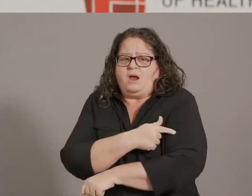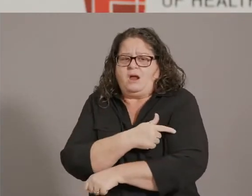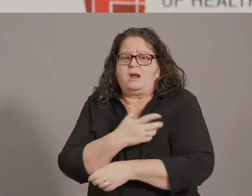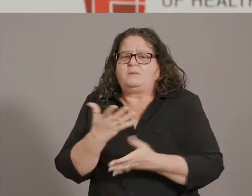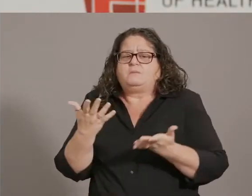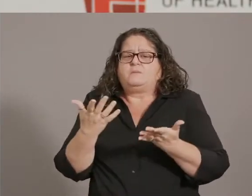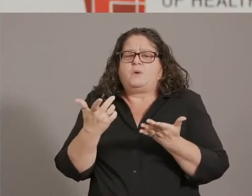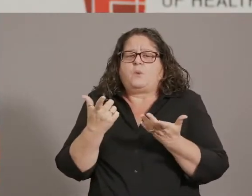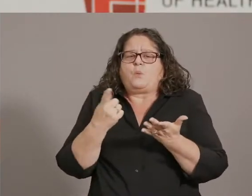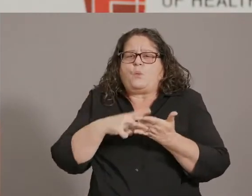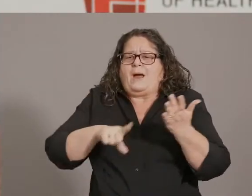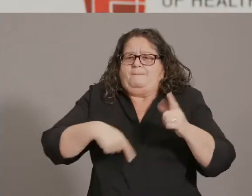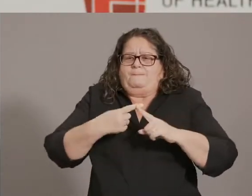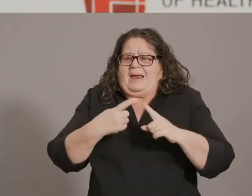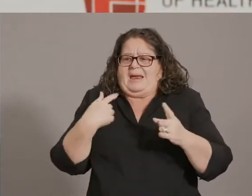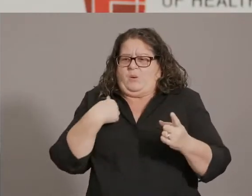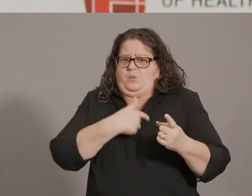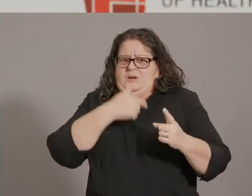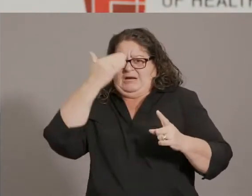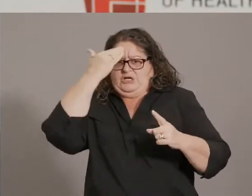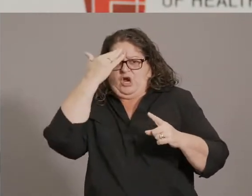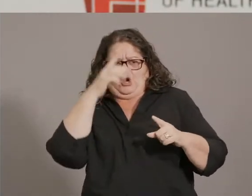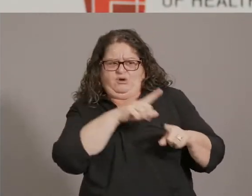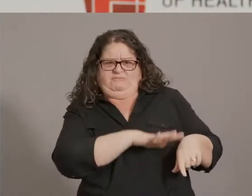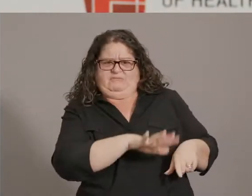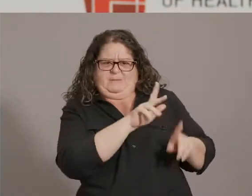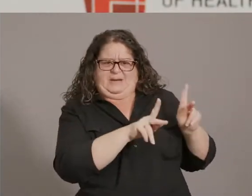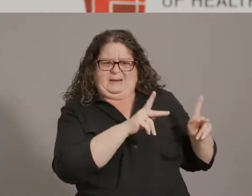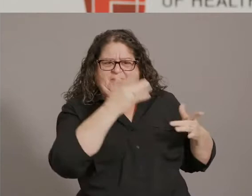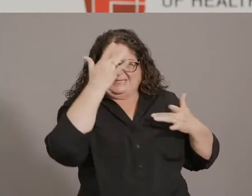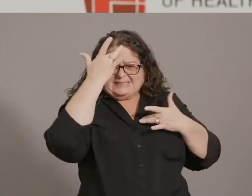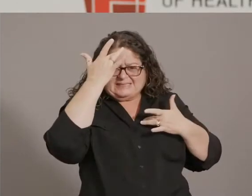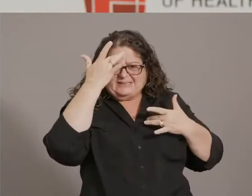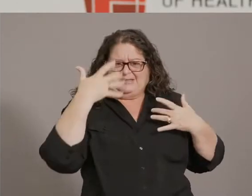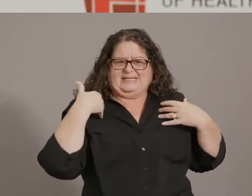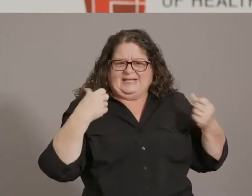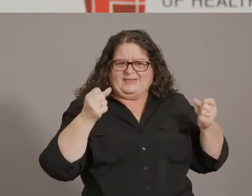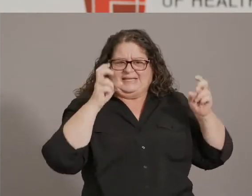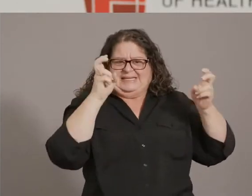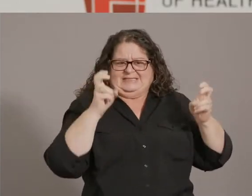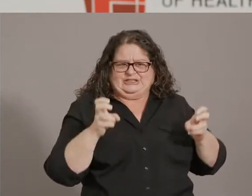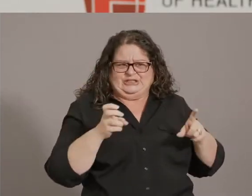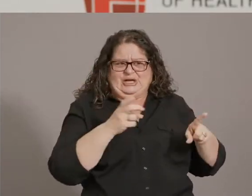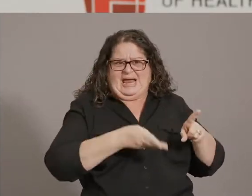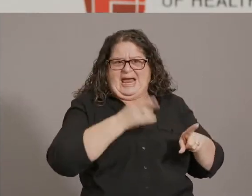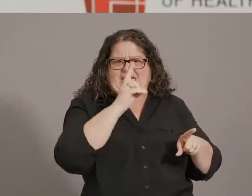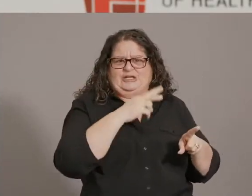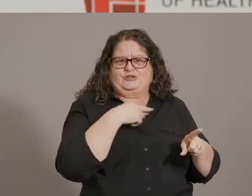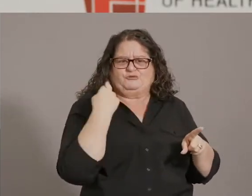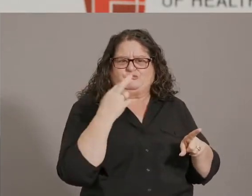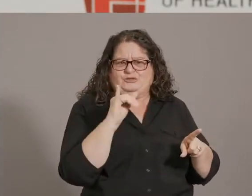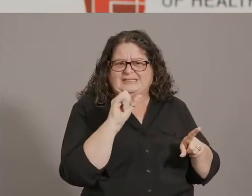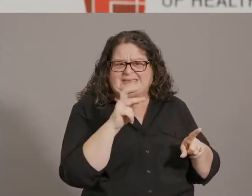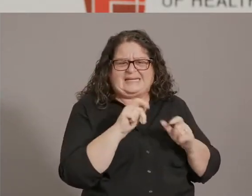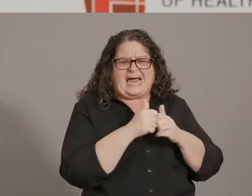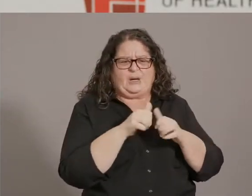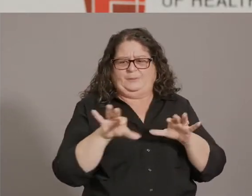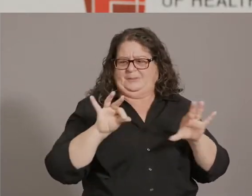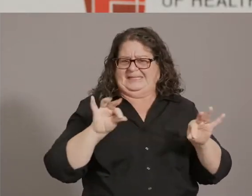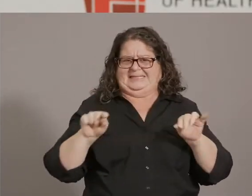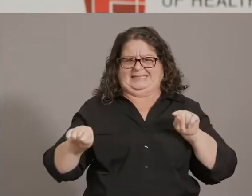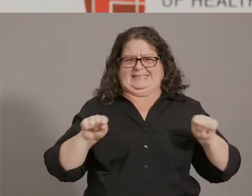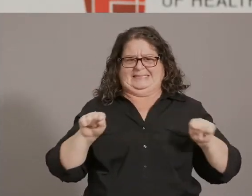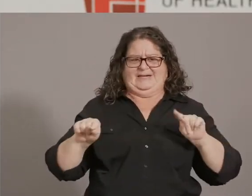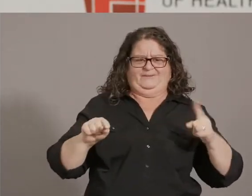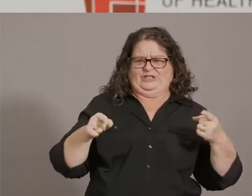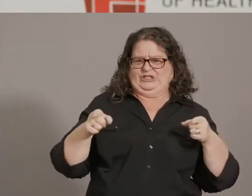health conditions that stand to have the greatest risk. How will you weigh out who will go first in those two groups? Because you probably won't do